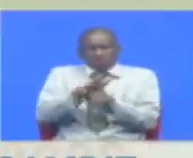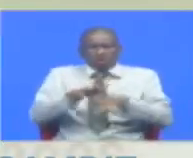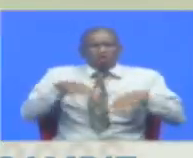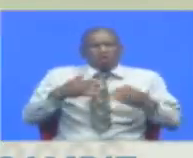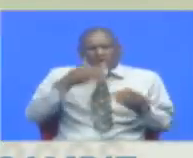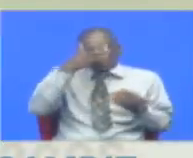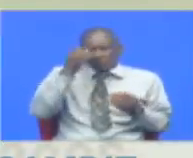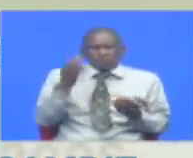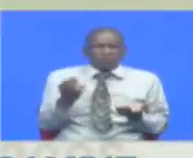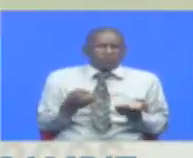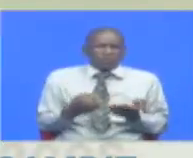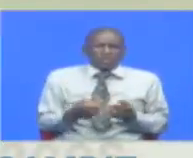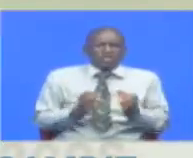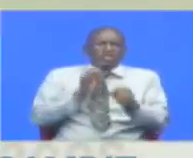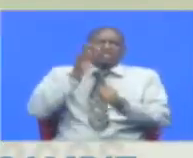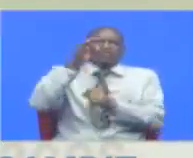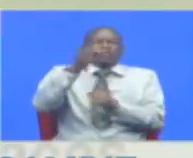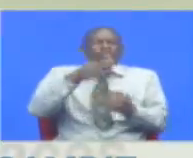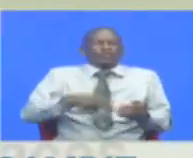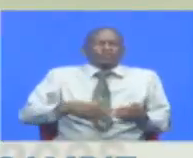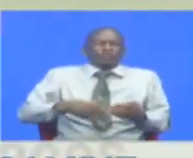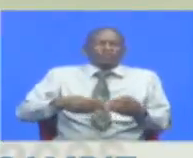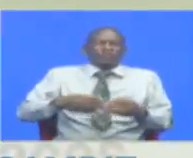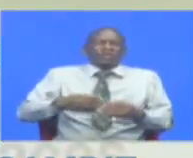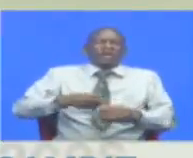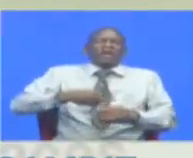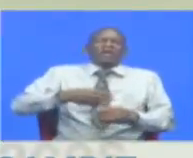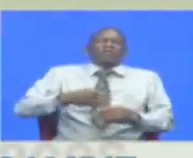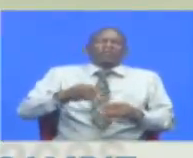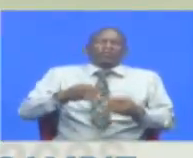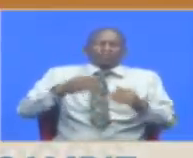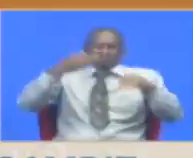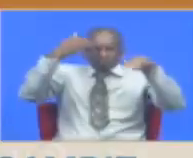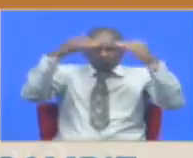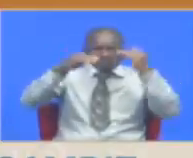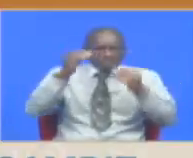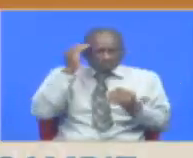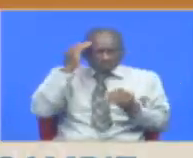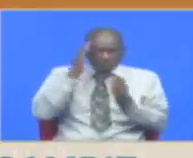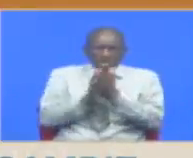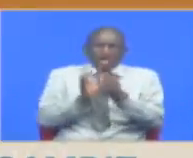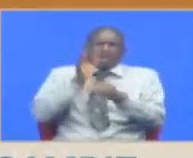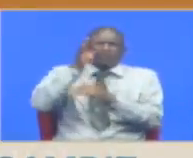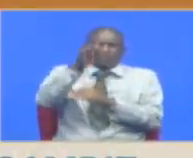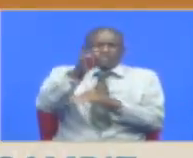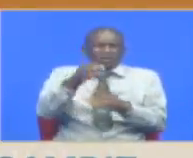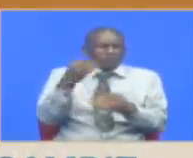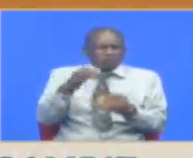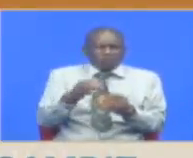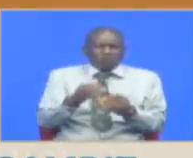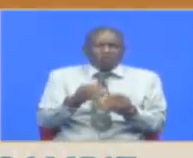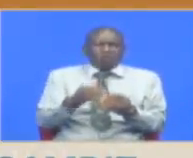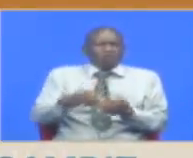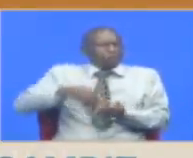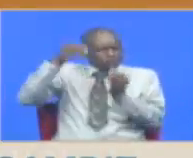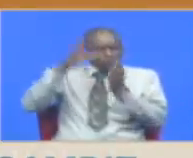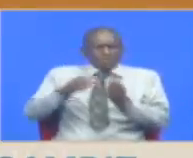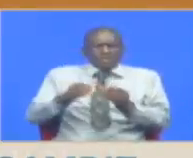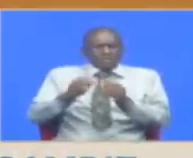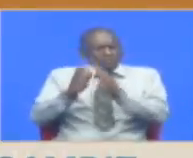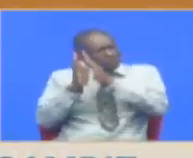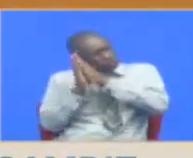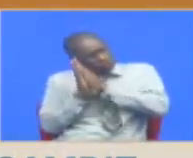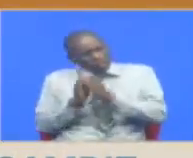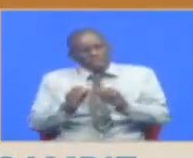of the future for higher education and the future for purpose-built student accommodation is very, very